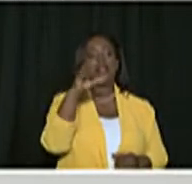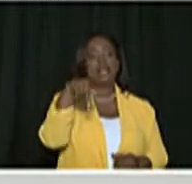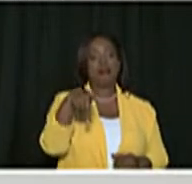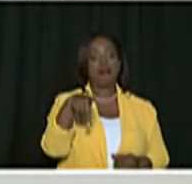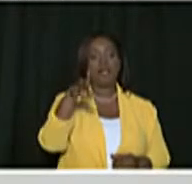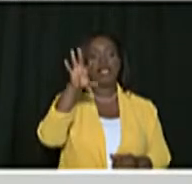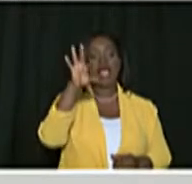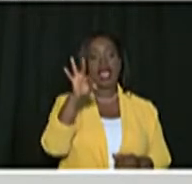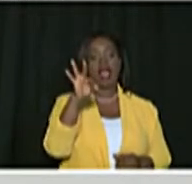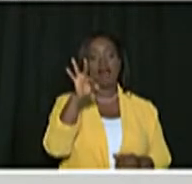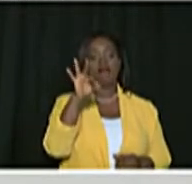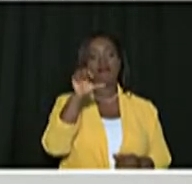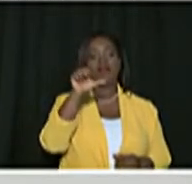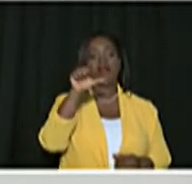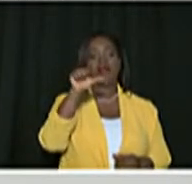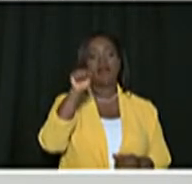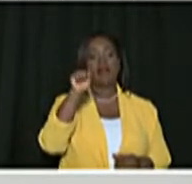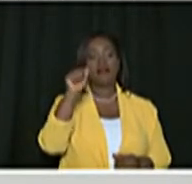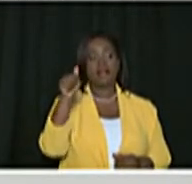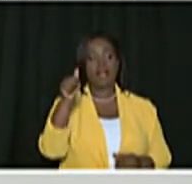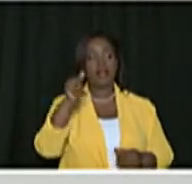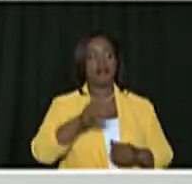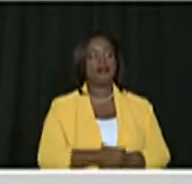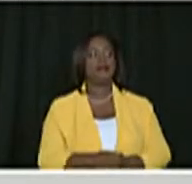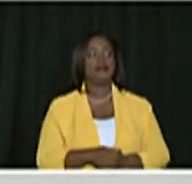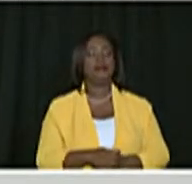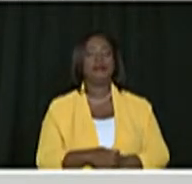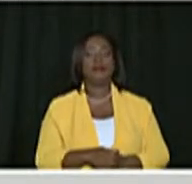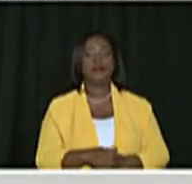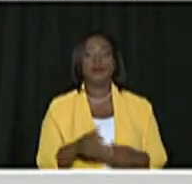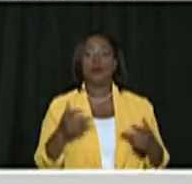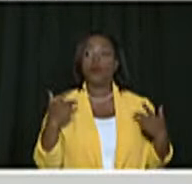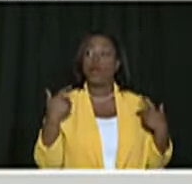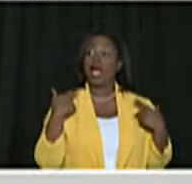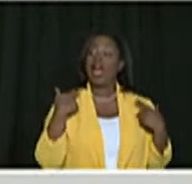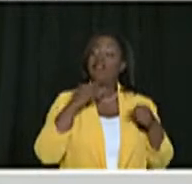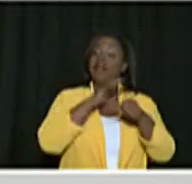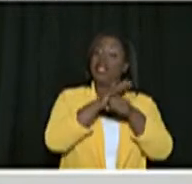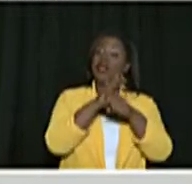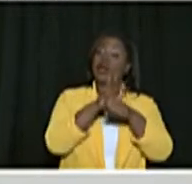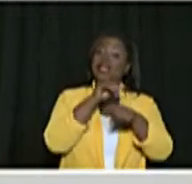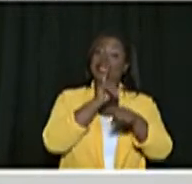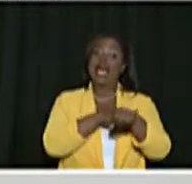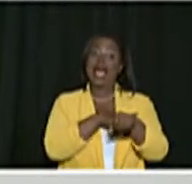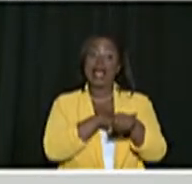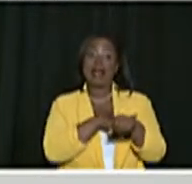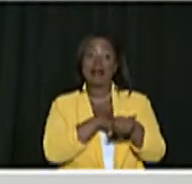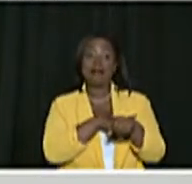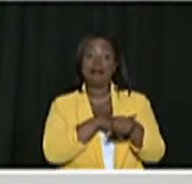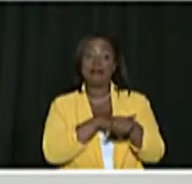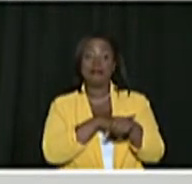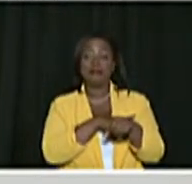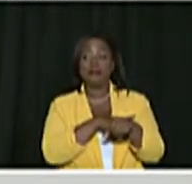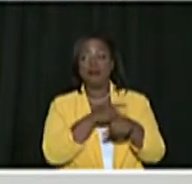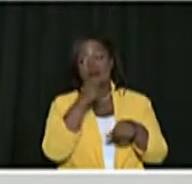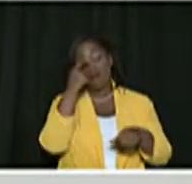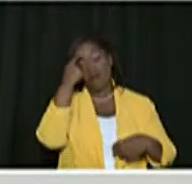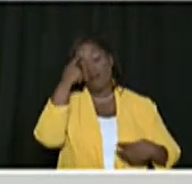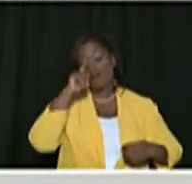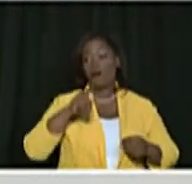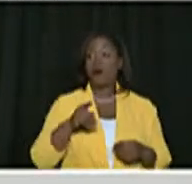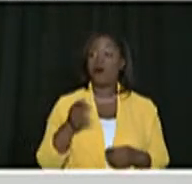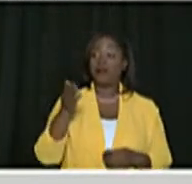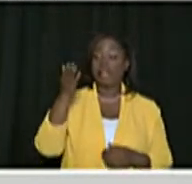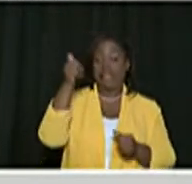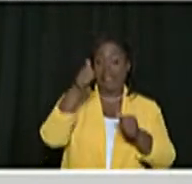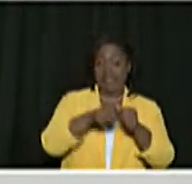last less than a minute that we have just enough time for our panelists to give us